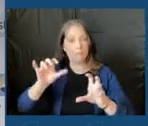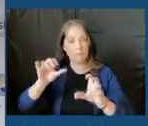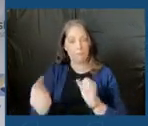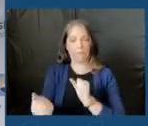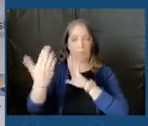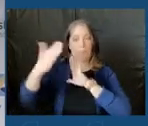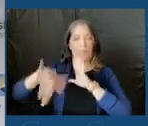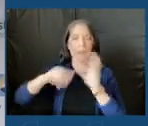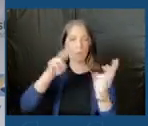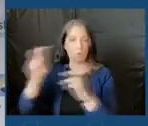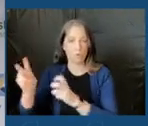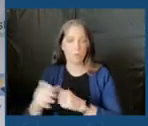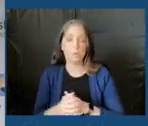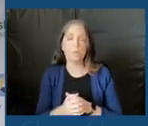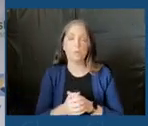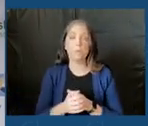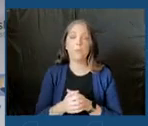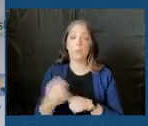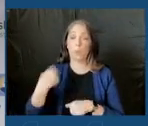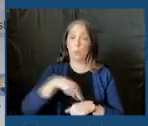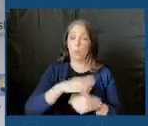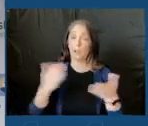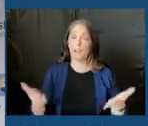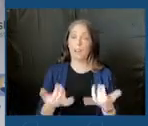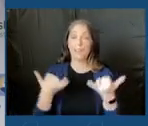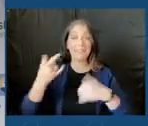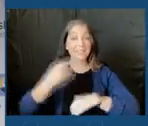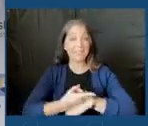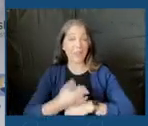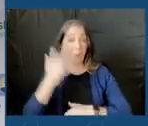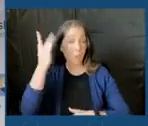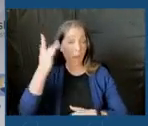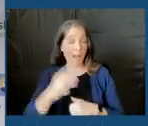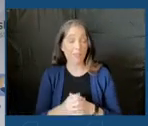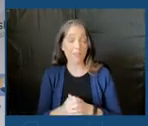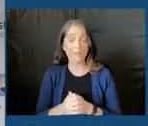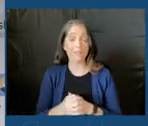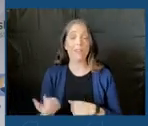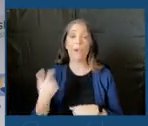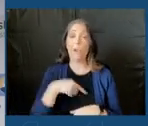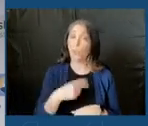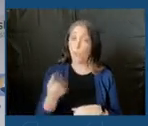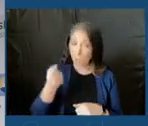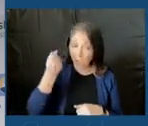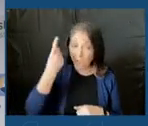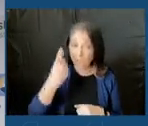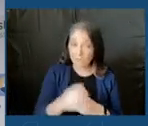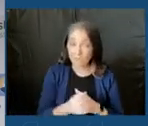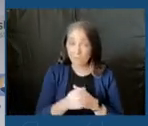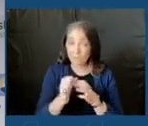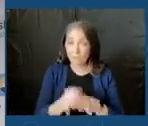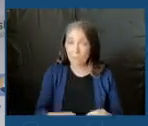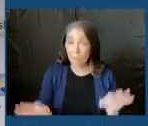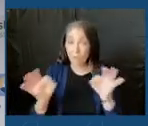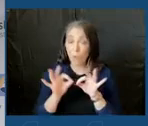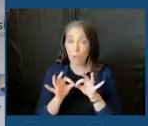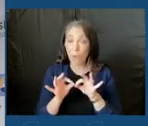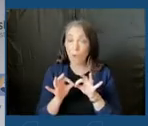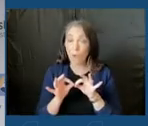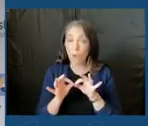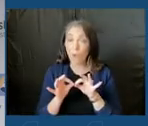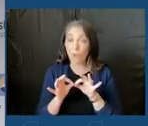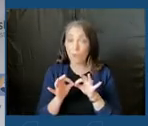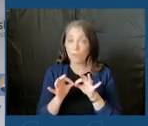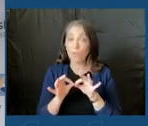today because we understand that chief among us that we are being